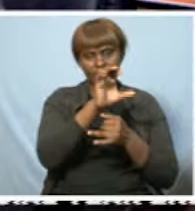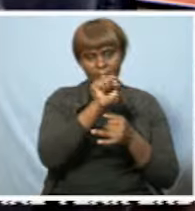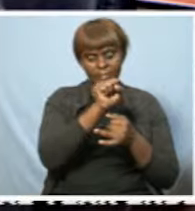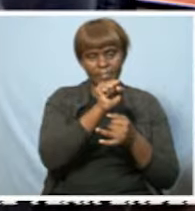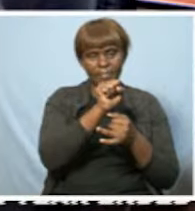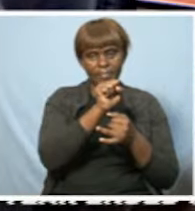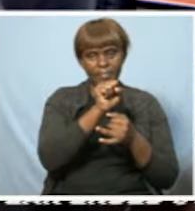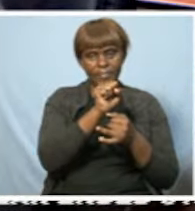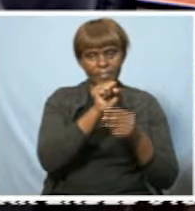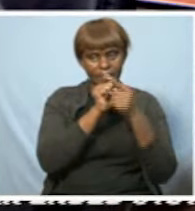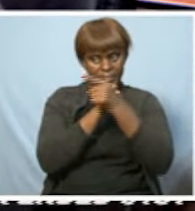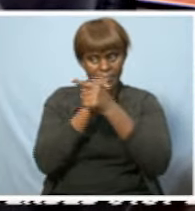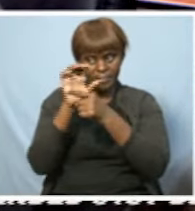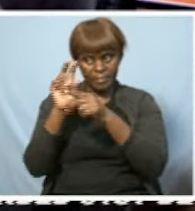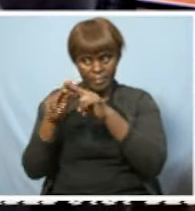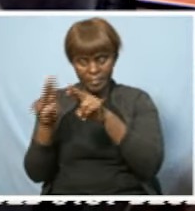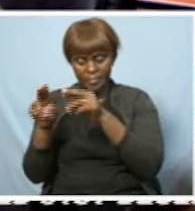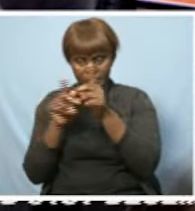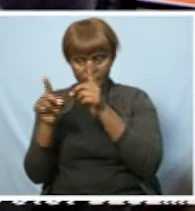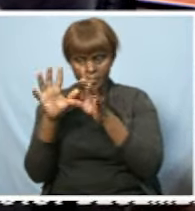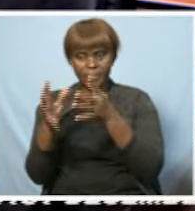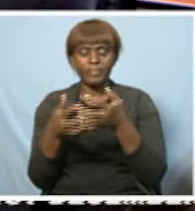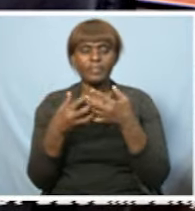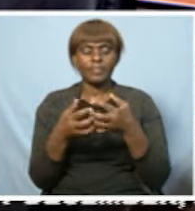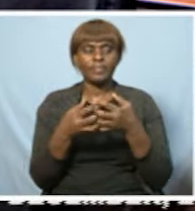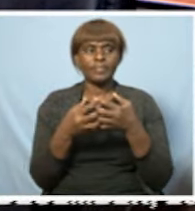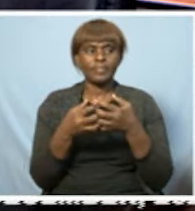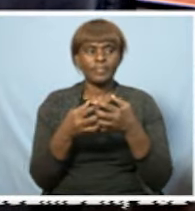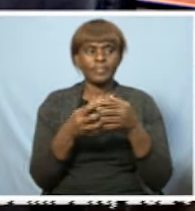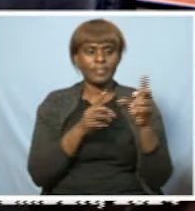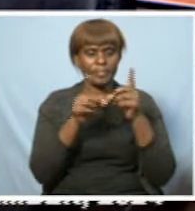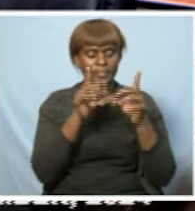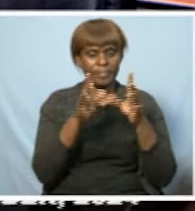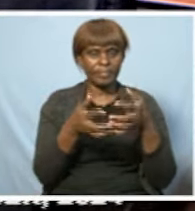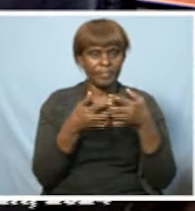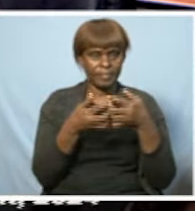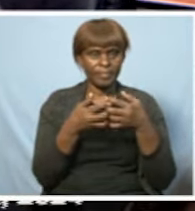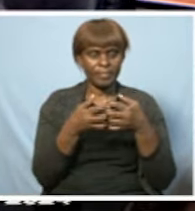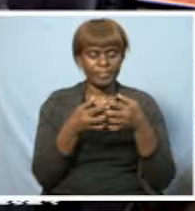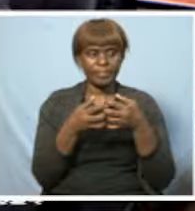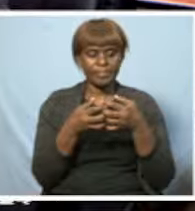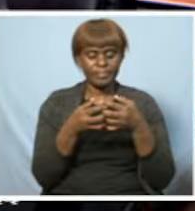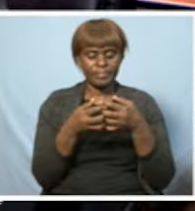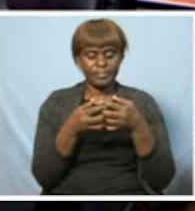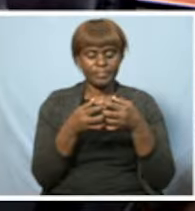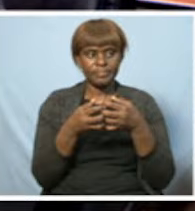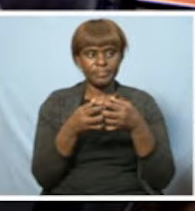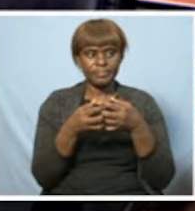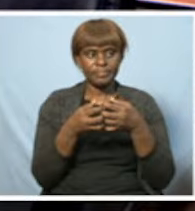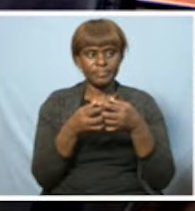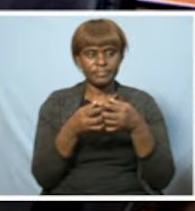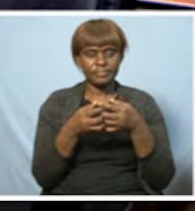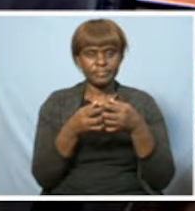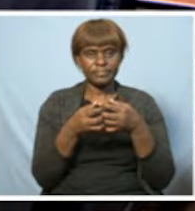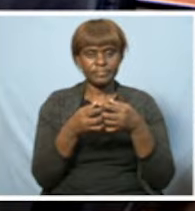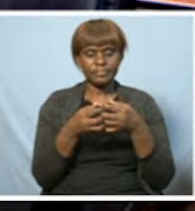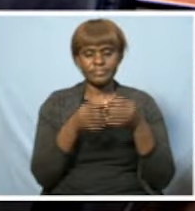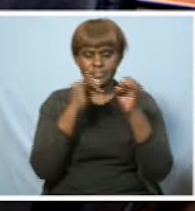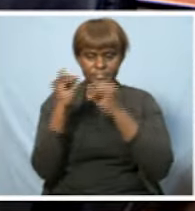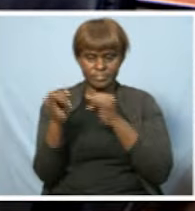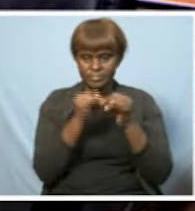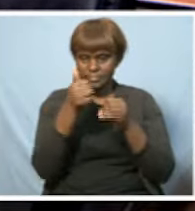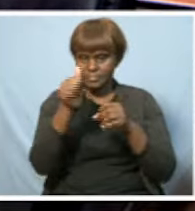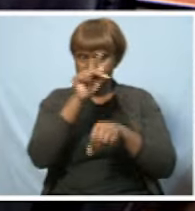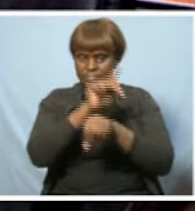Chair, Director Engineering. Where is the Director Engineering? Through you, Chair. Did you implement any